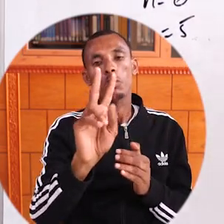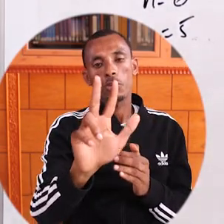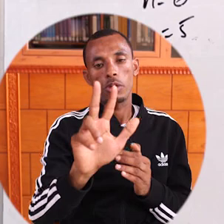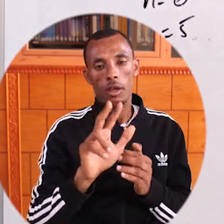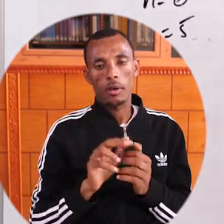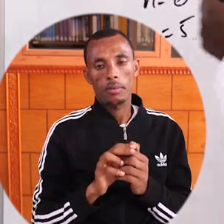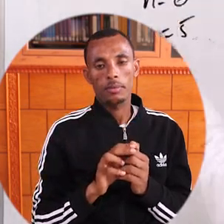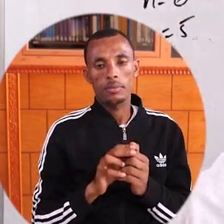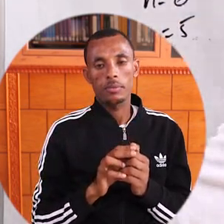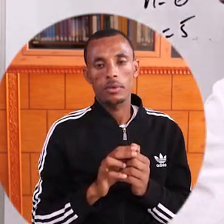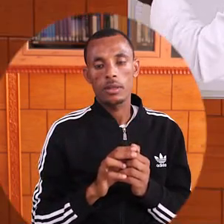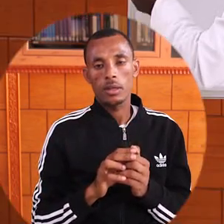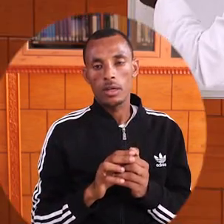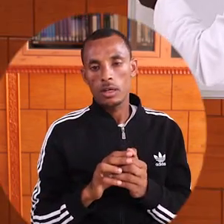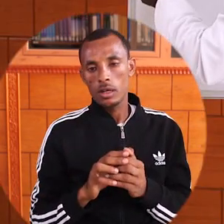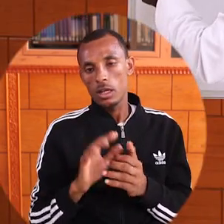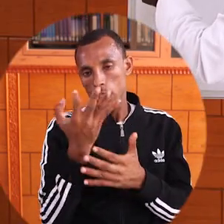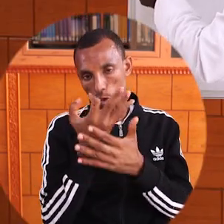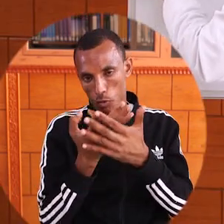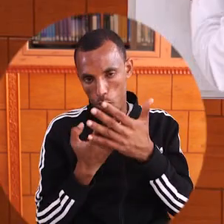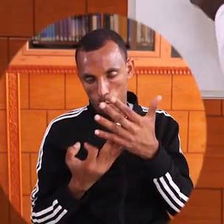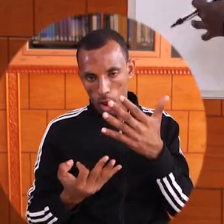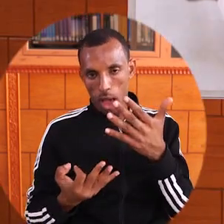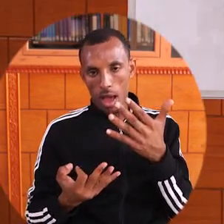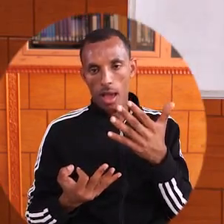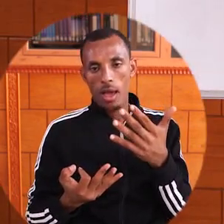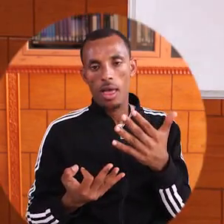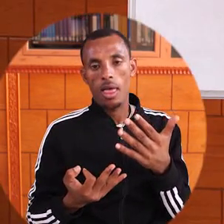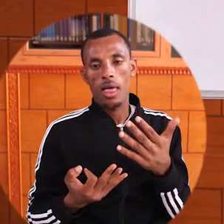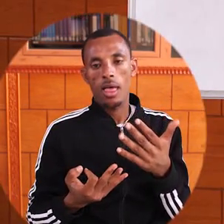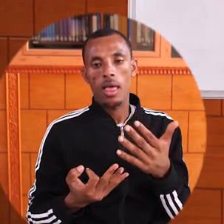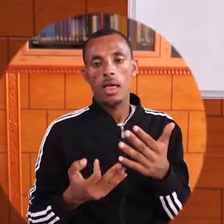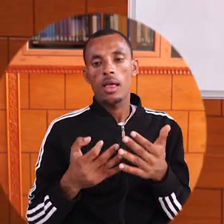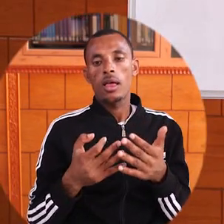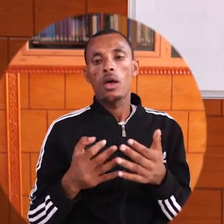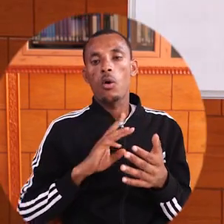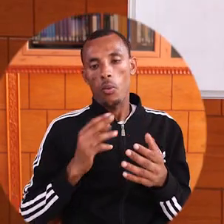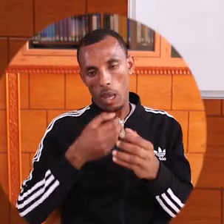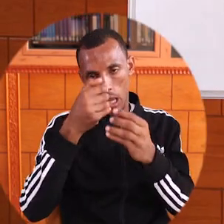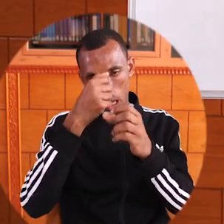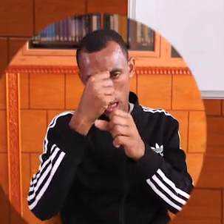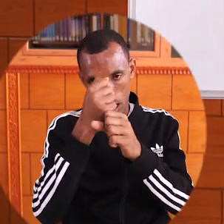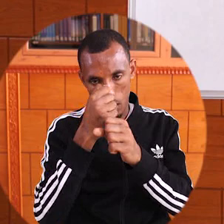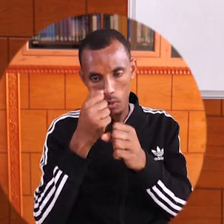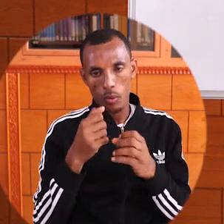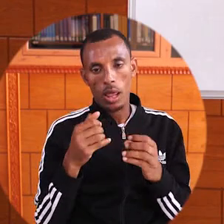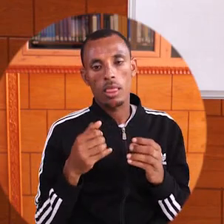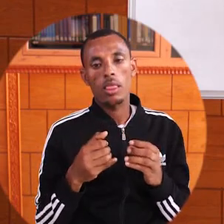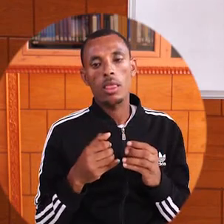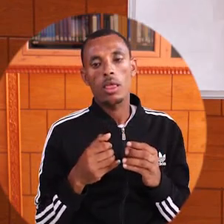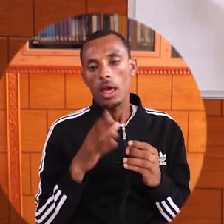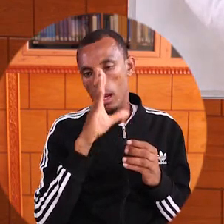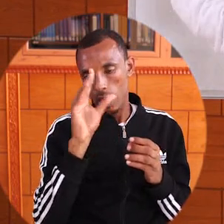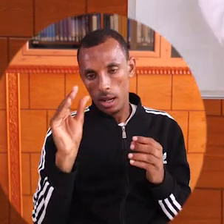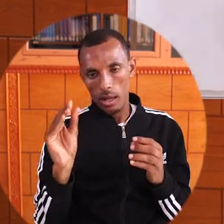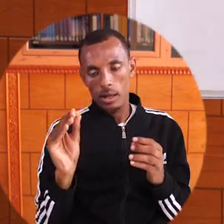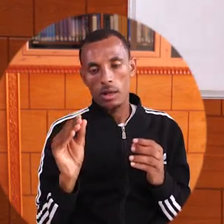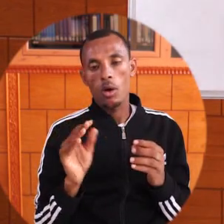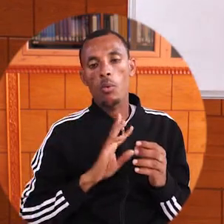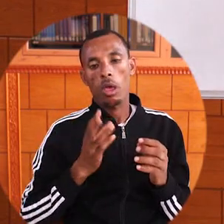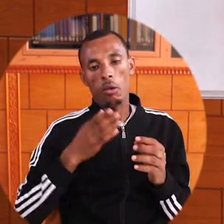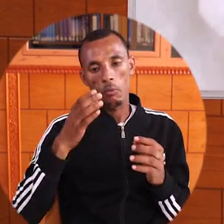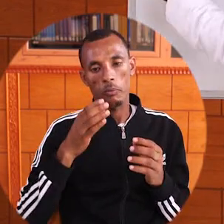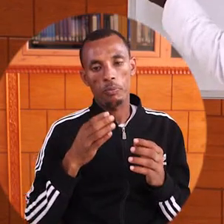So there the formula that we calculate and that we